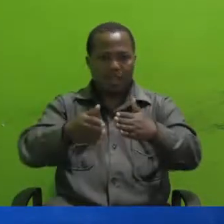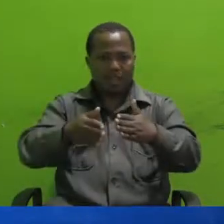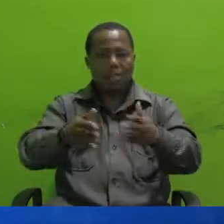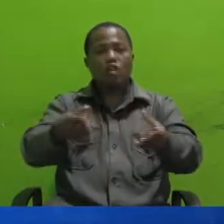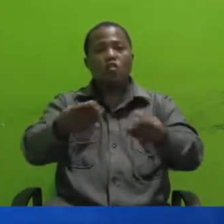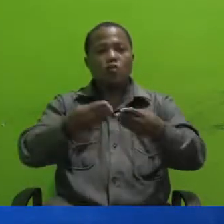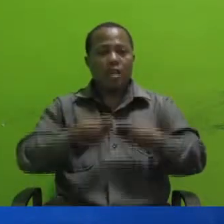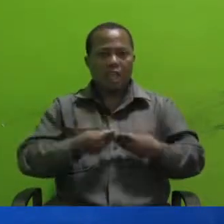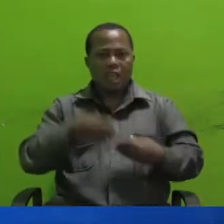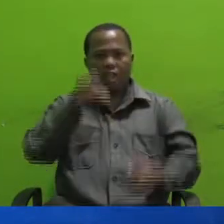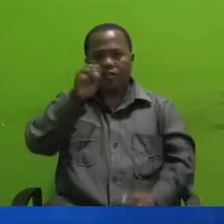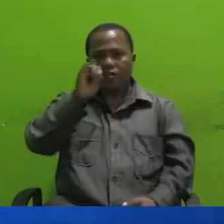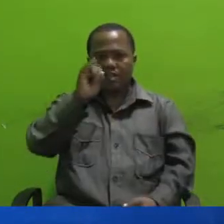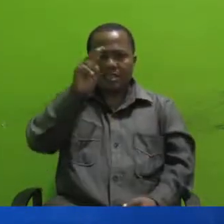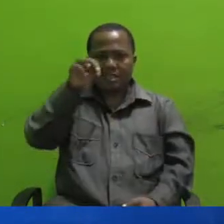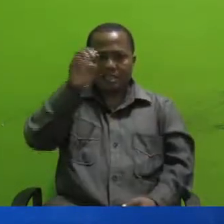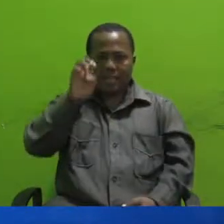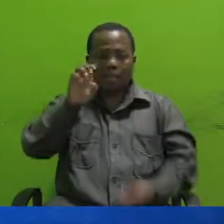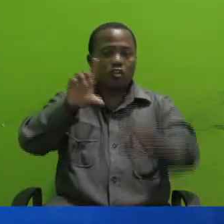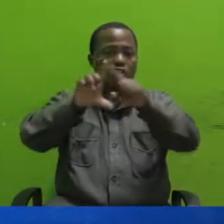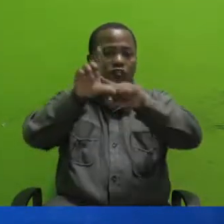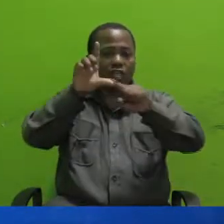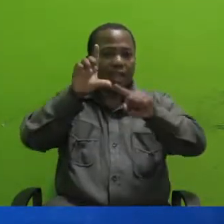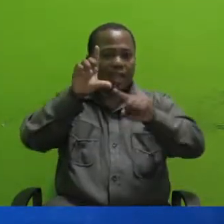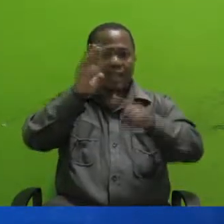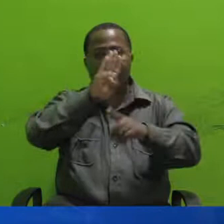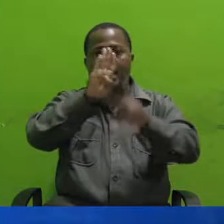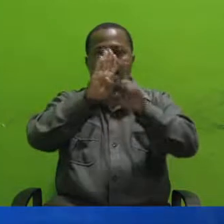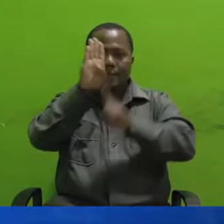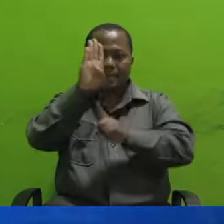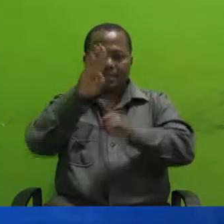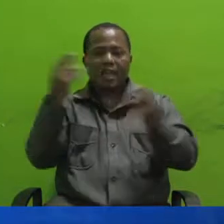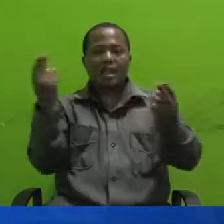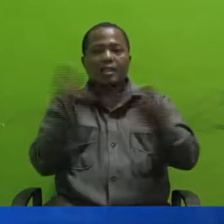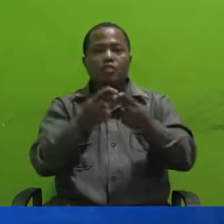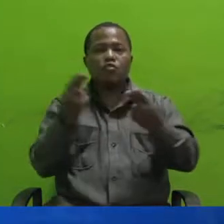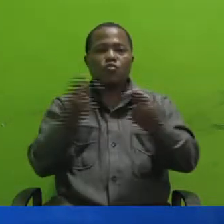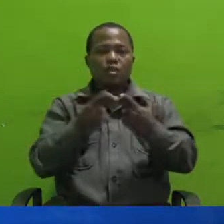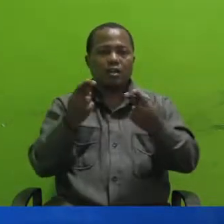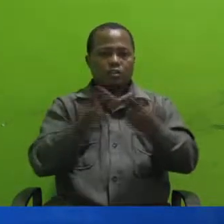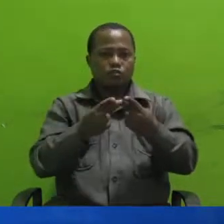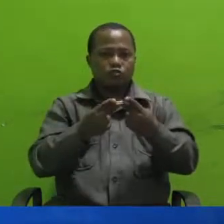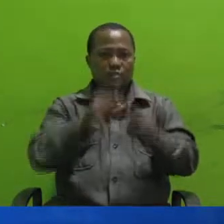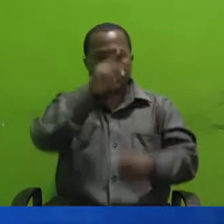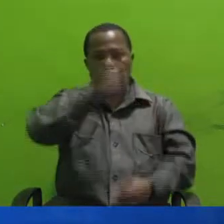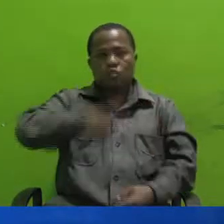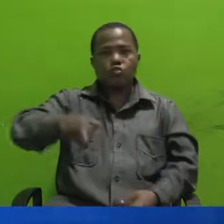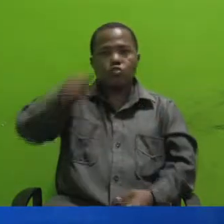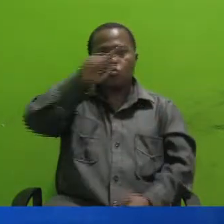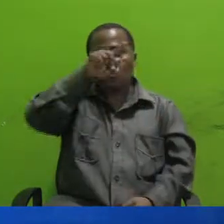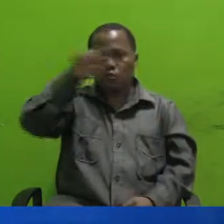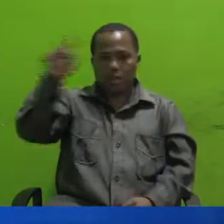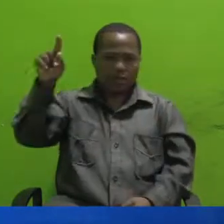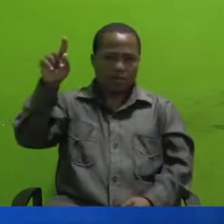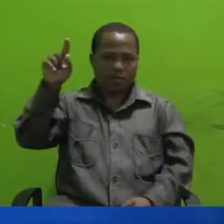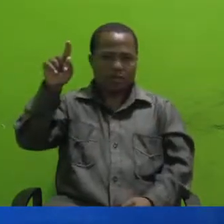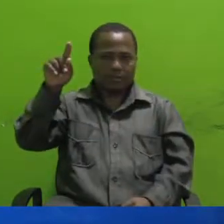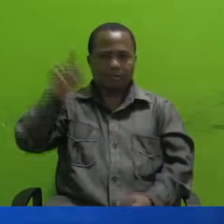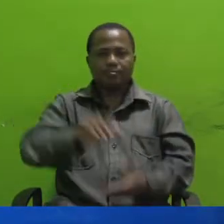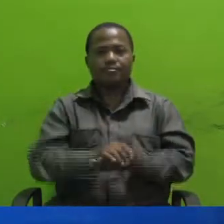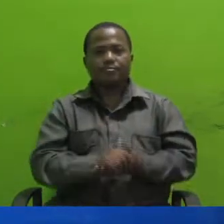have sine of angle beta equal to square root of